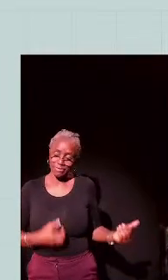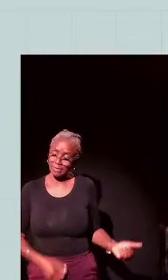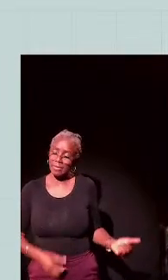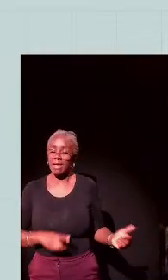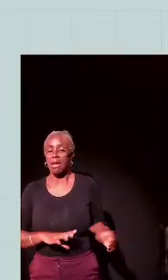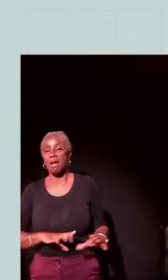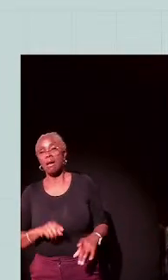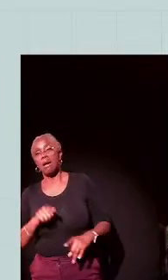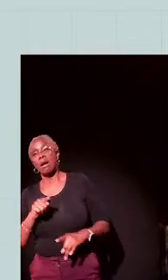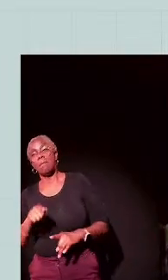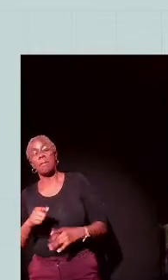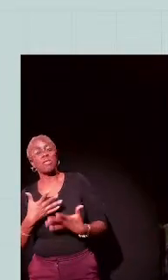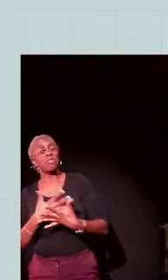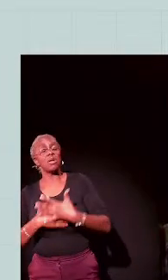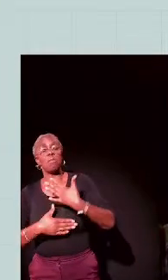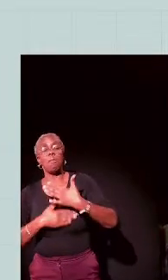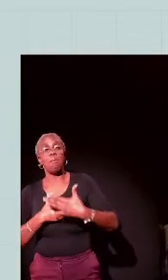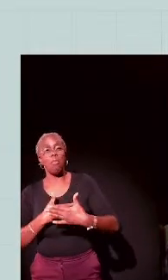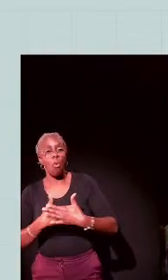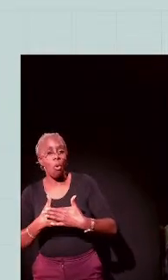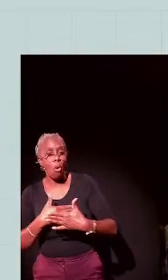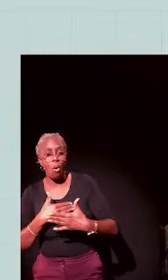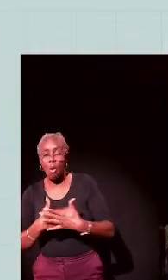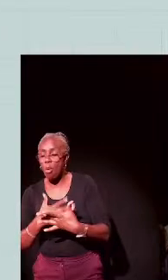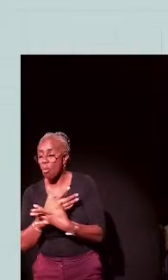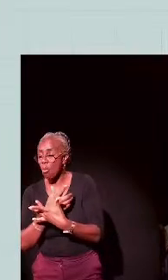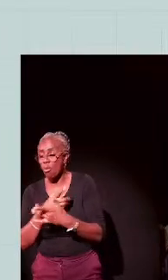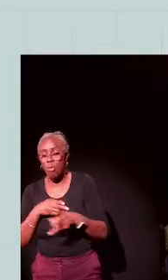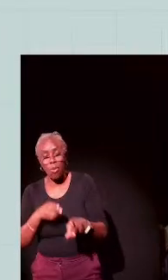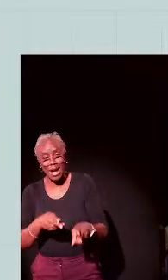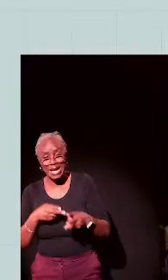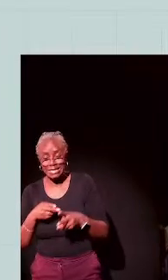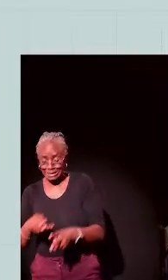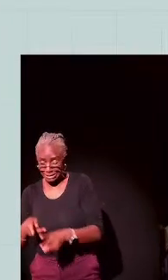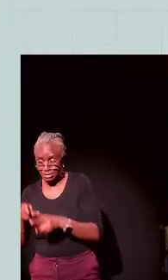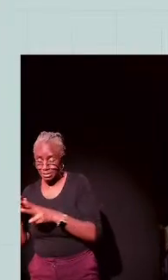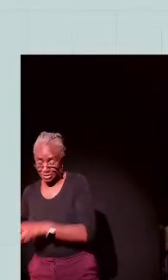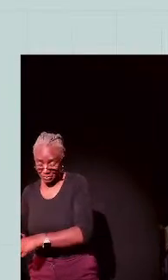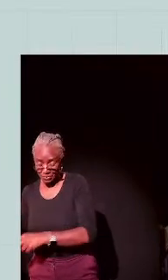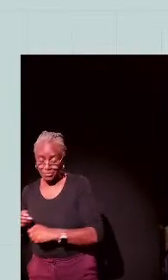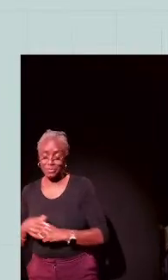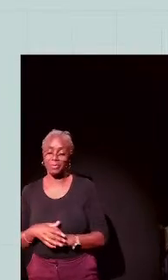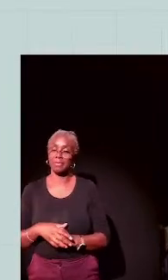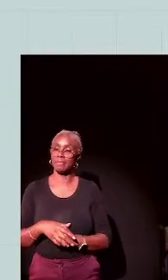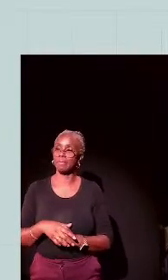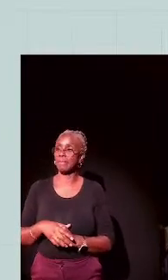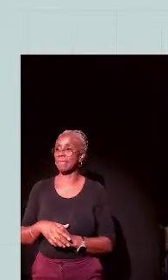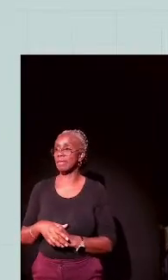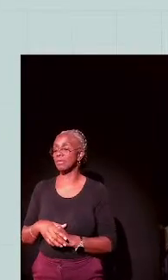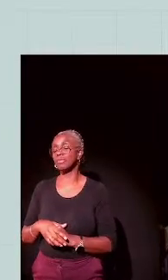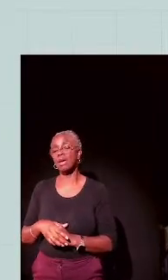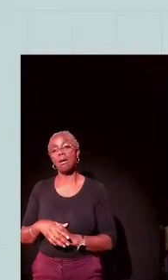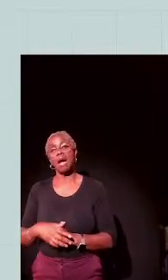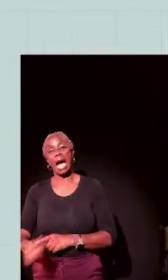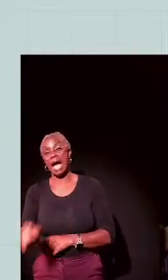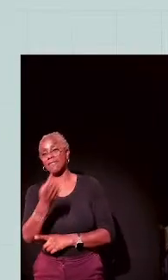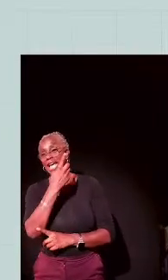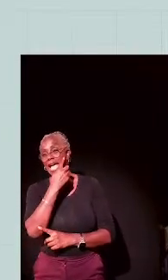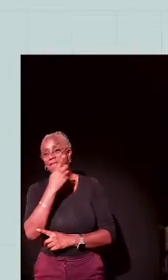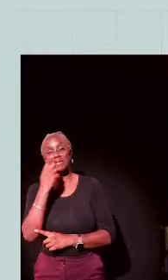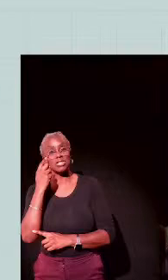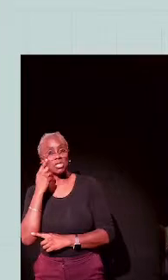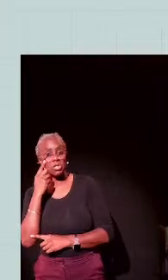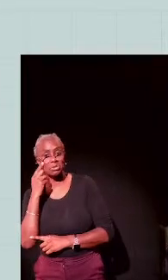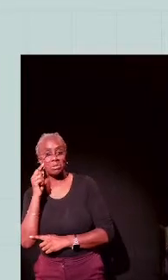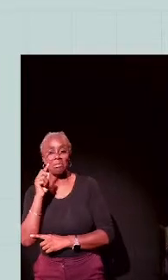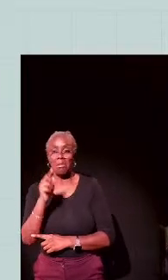in which you have more gestural ways of doing things. But I kind of found a lot of evidence for the fact that people did want